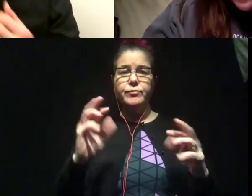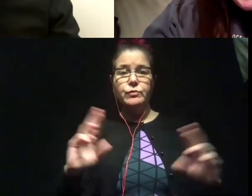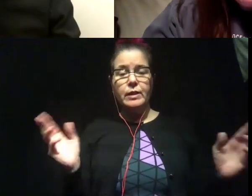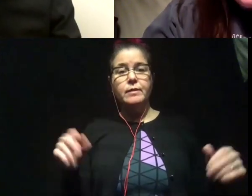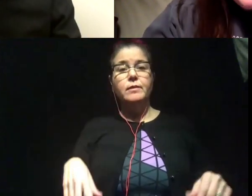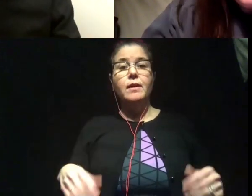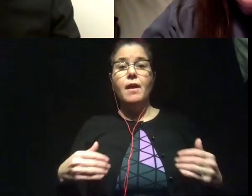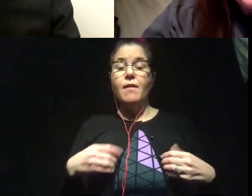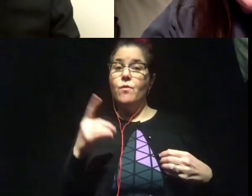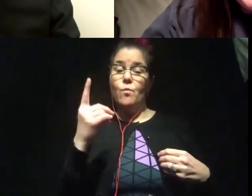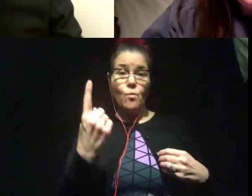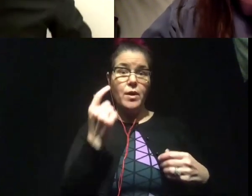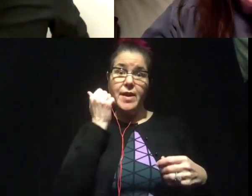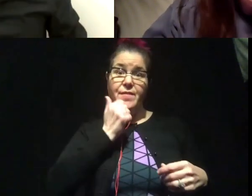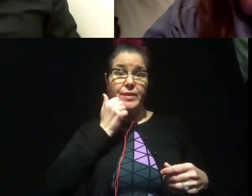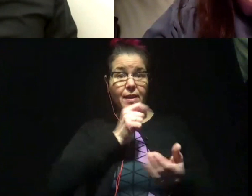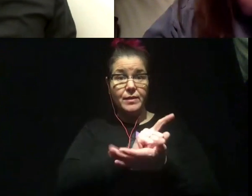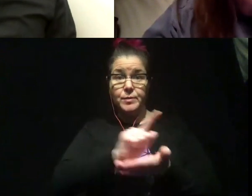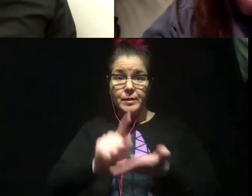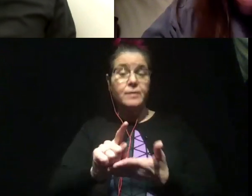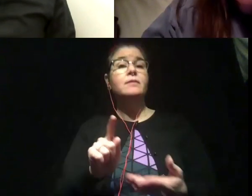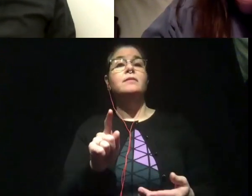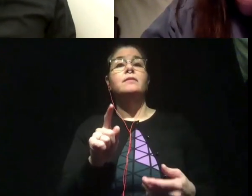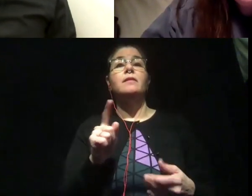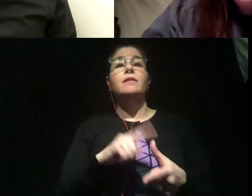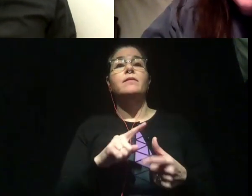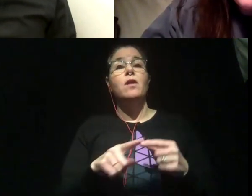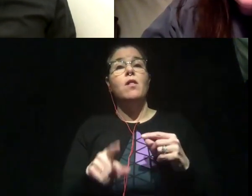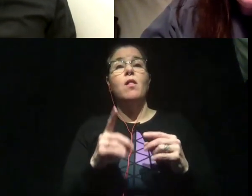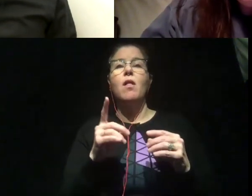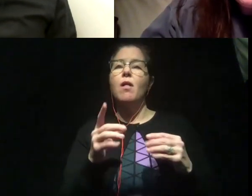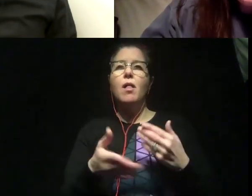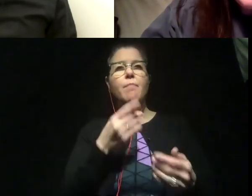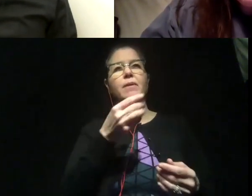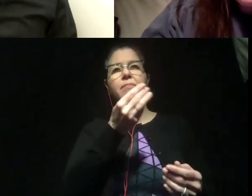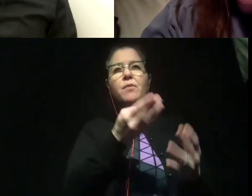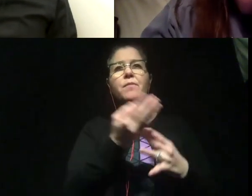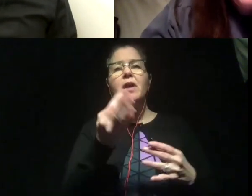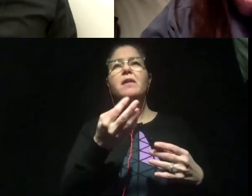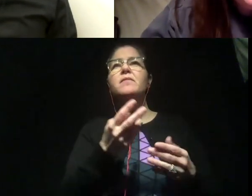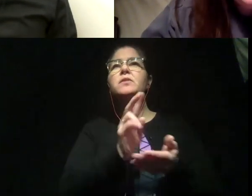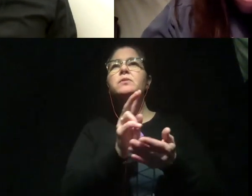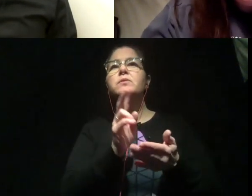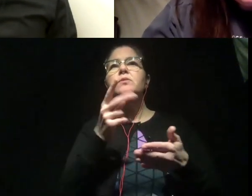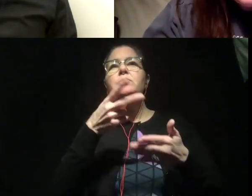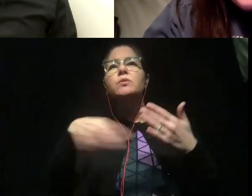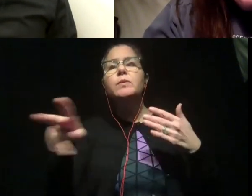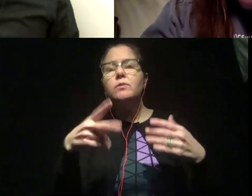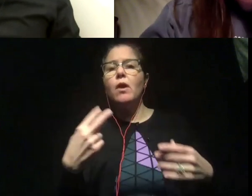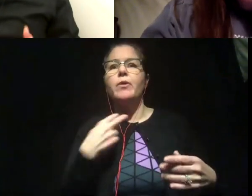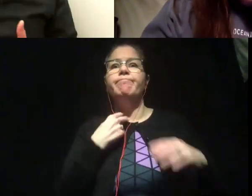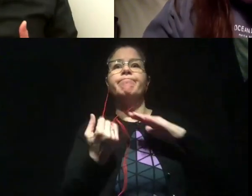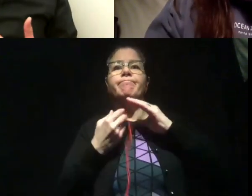have one every day this week, and then we have almost every Monday through Friday for the next couple weeks while we're all holed up